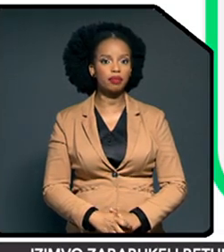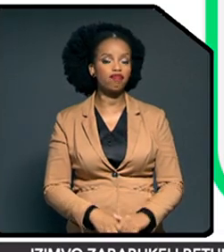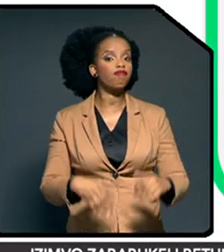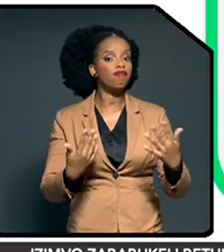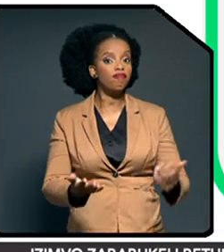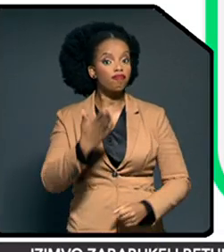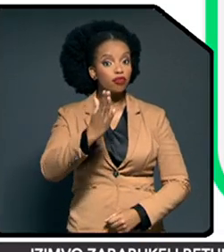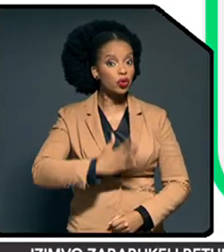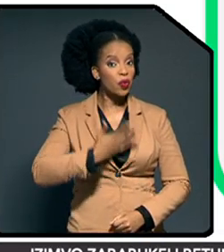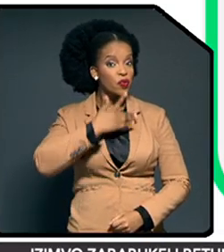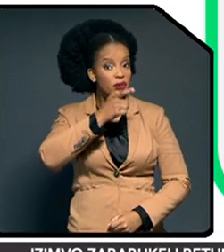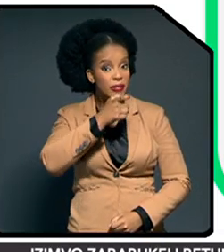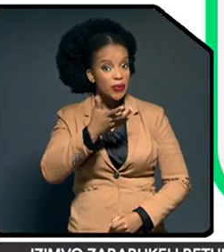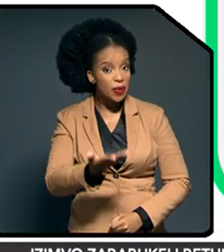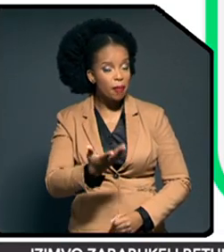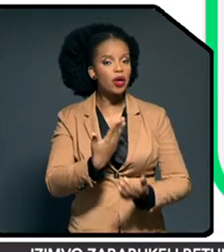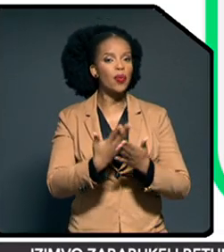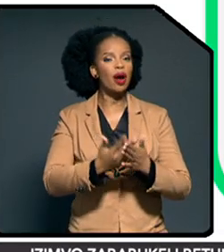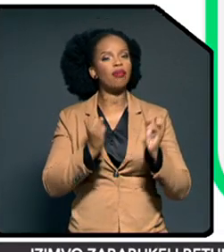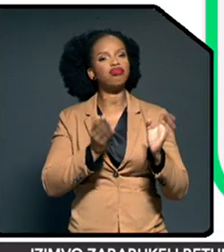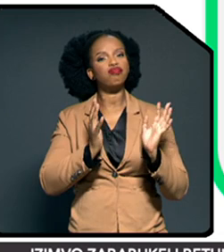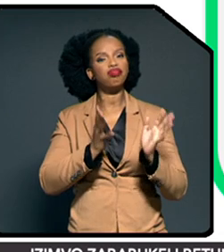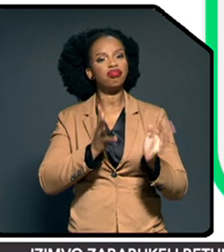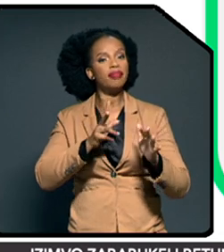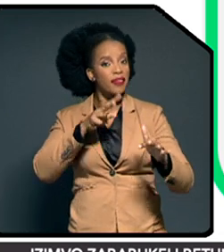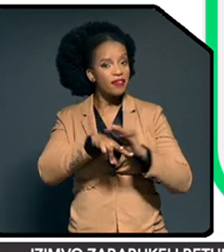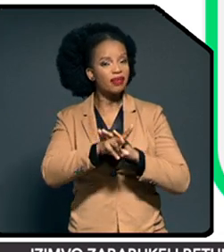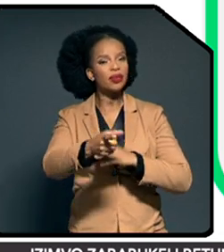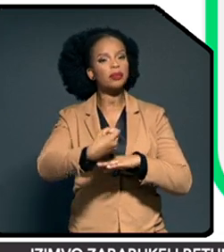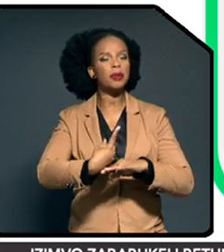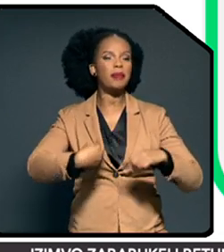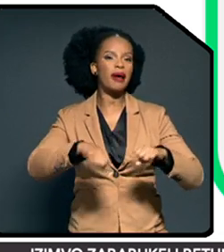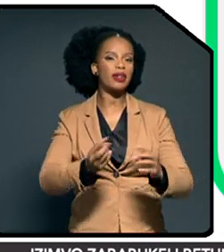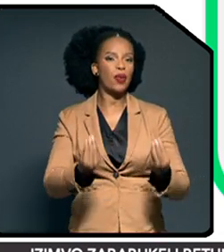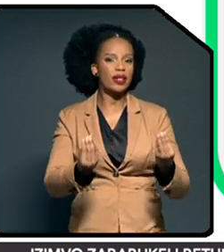Ukanti ke ungahlomla kwimixholo yethu ngokuthi usebenzise le nombolo yeWhatsApp